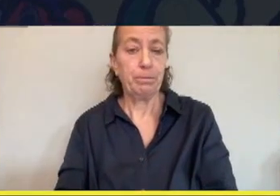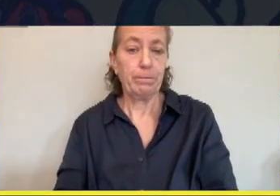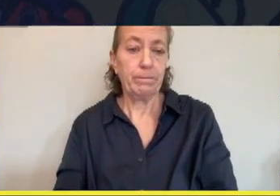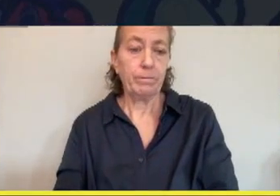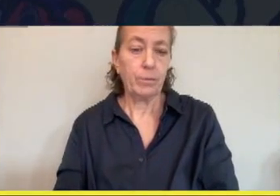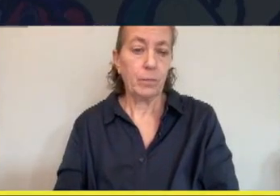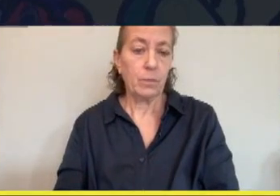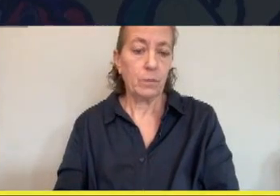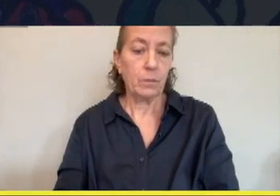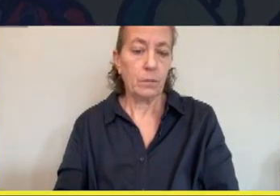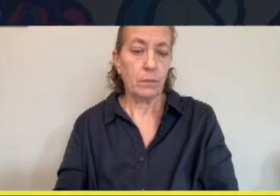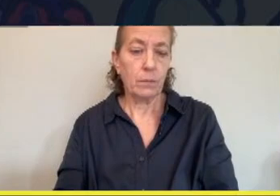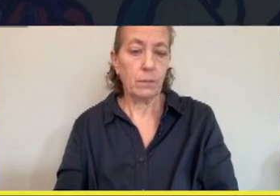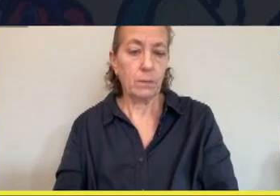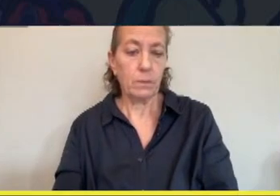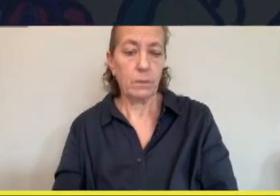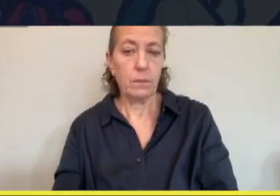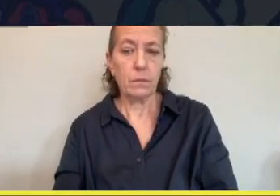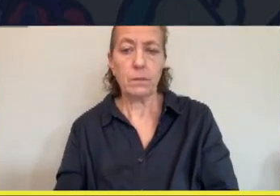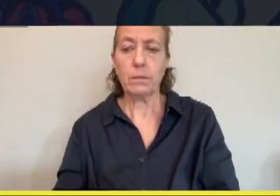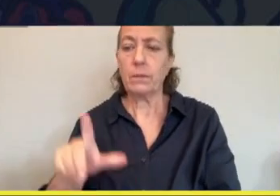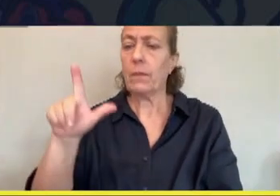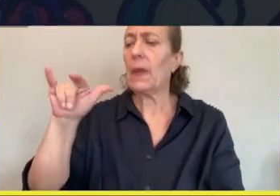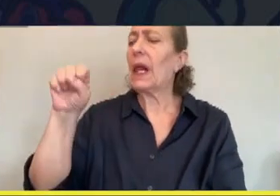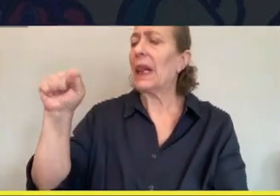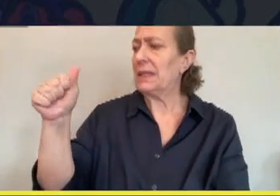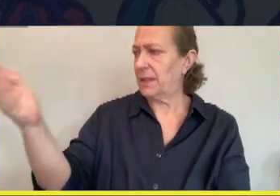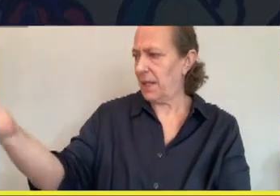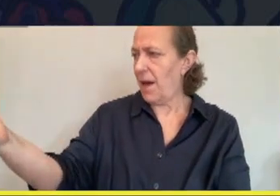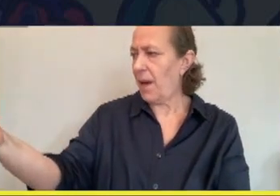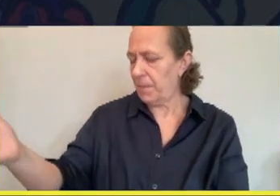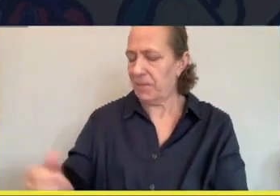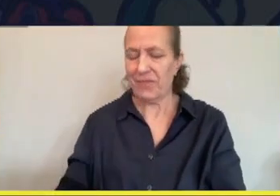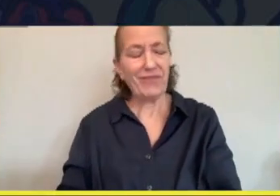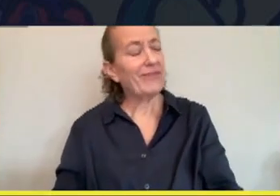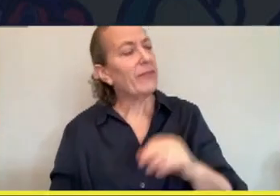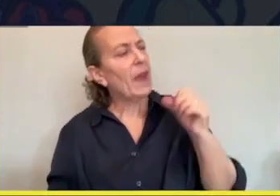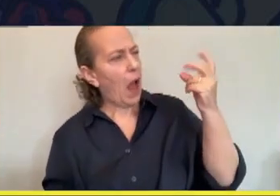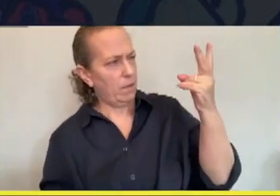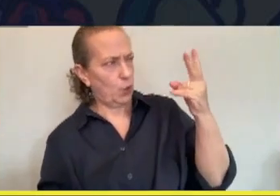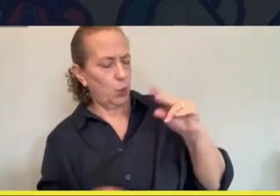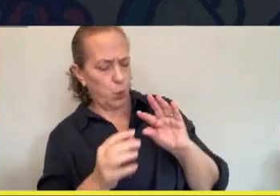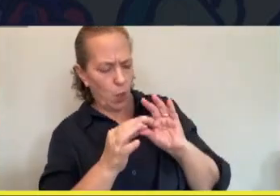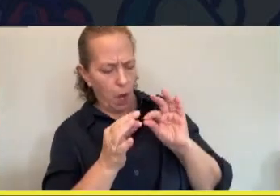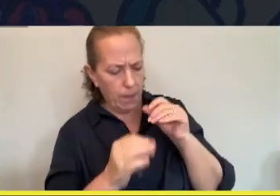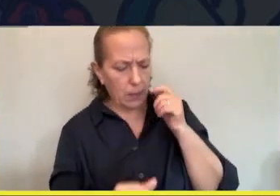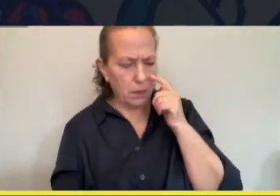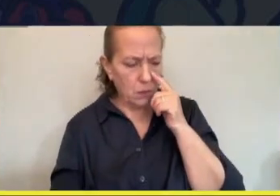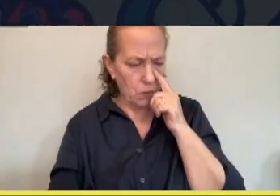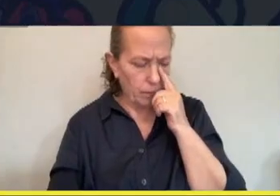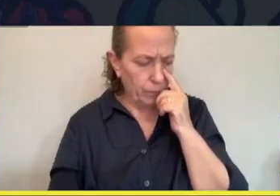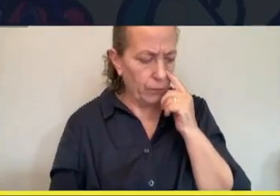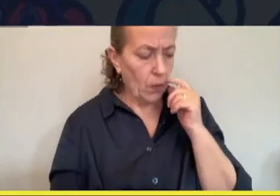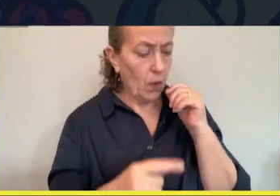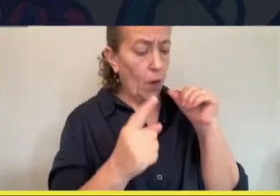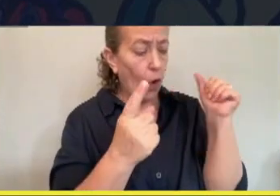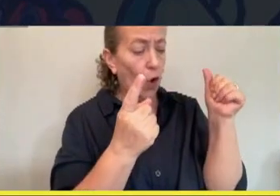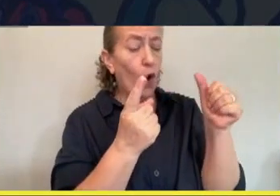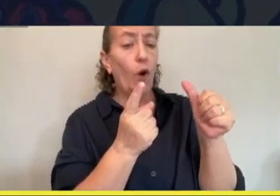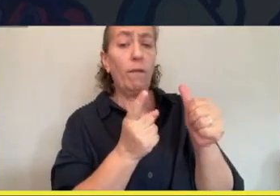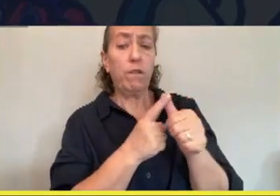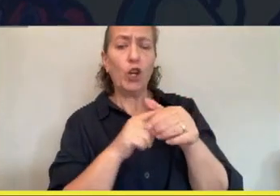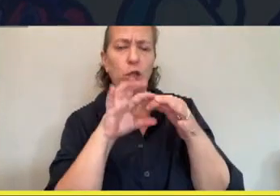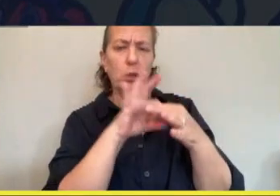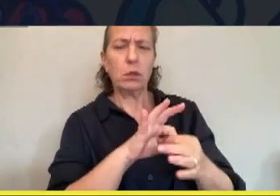Lisa, yes. I have two comments on this. And the first has to do with data. And we'll be